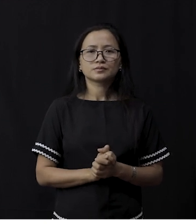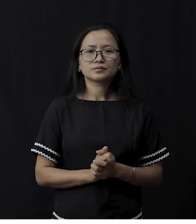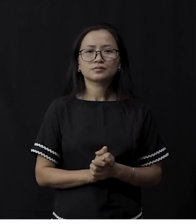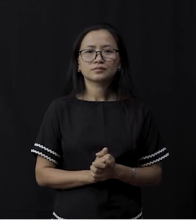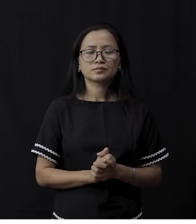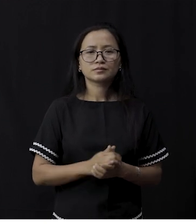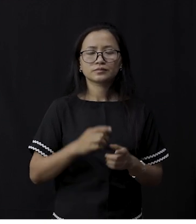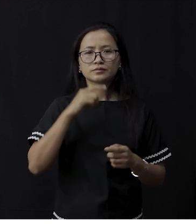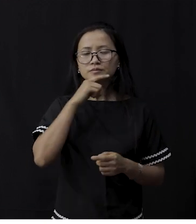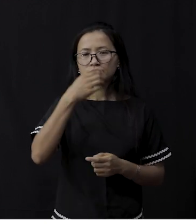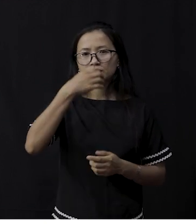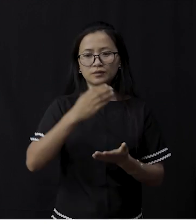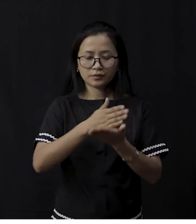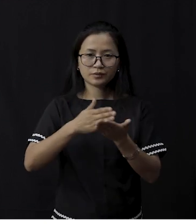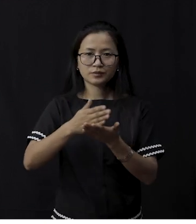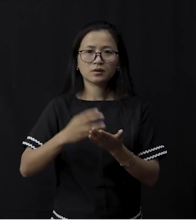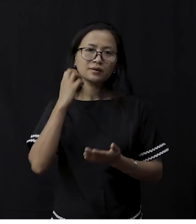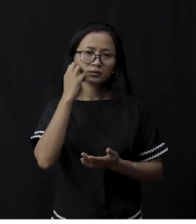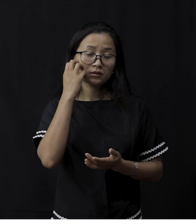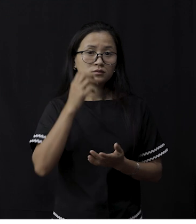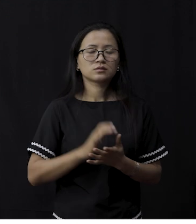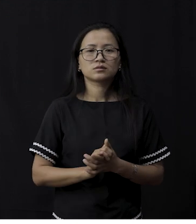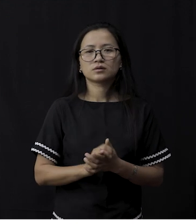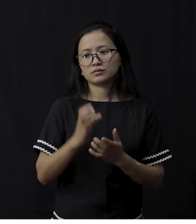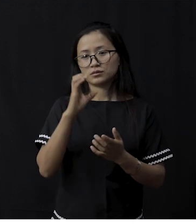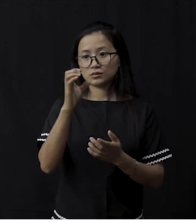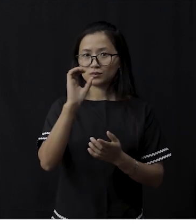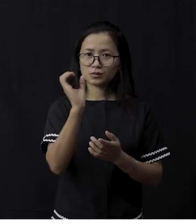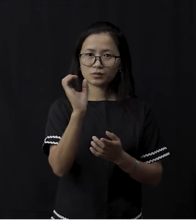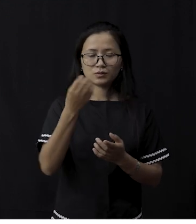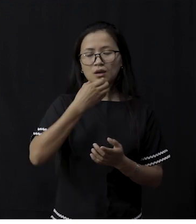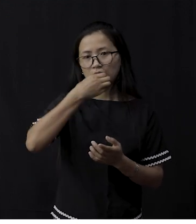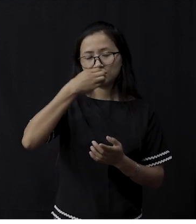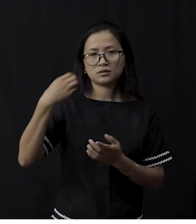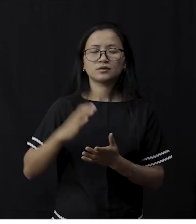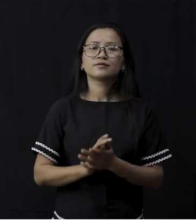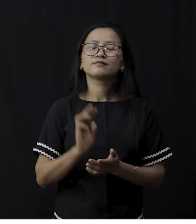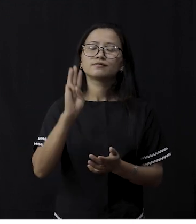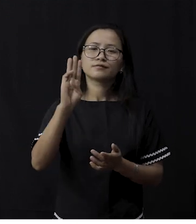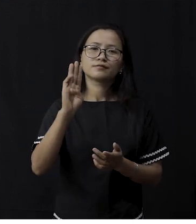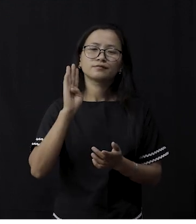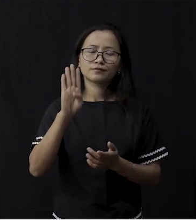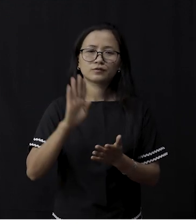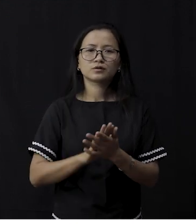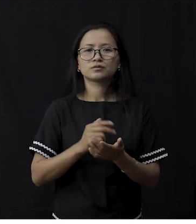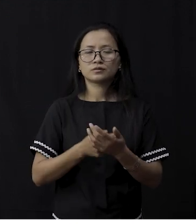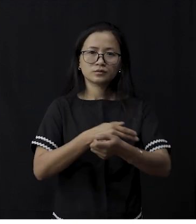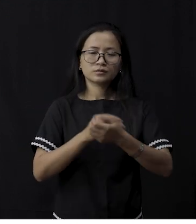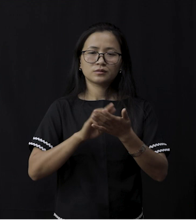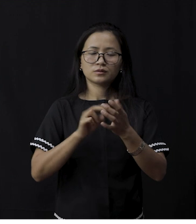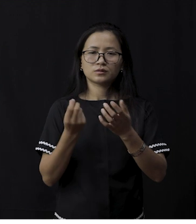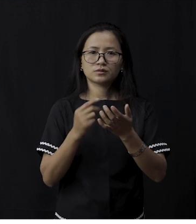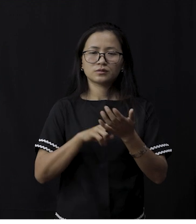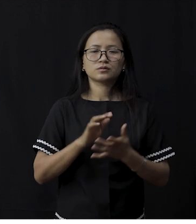So apple, bread, chewing gum, donuts, all four are nouns. Let's move